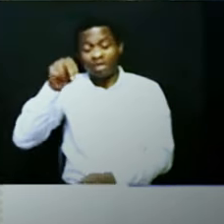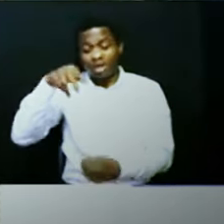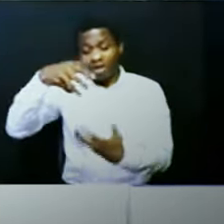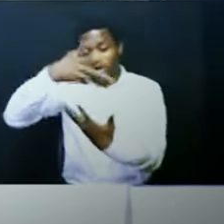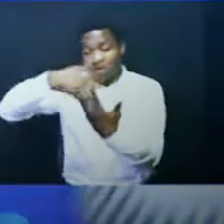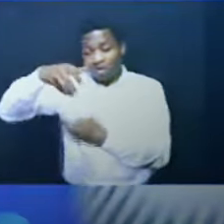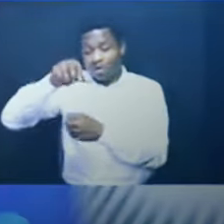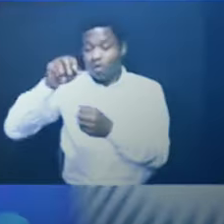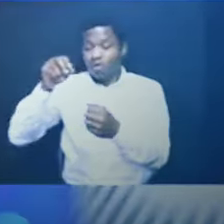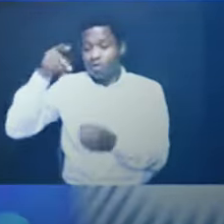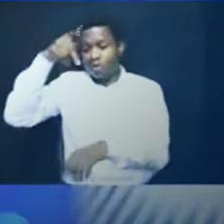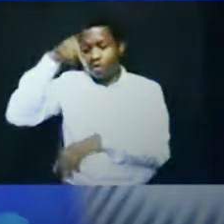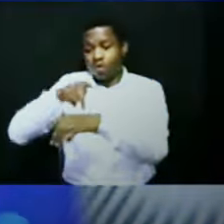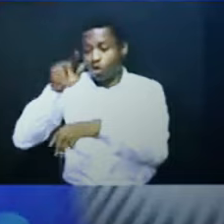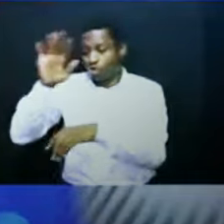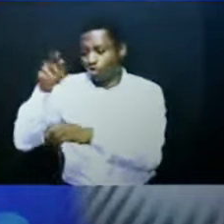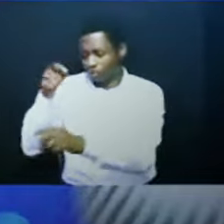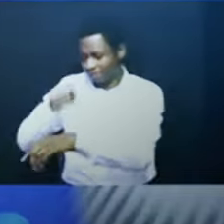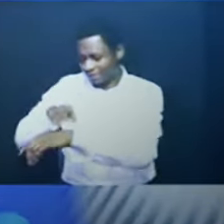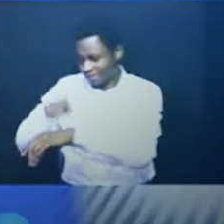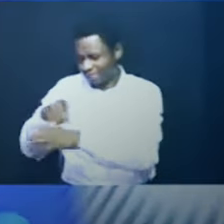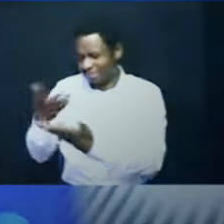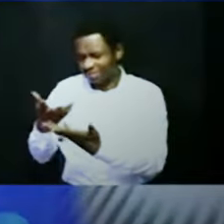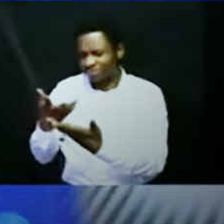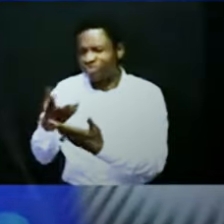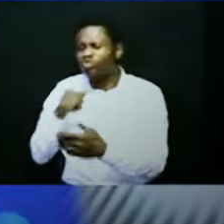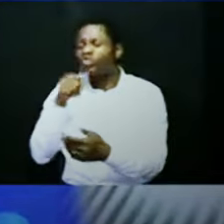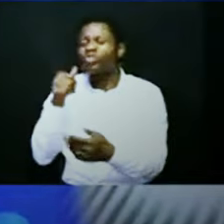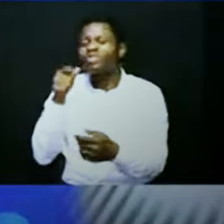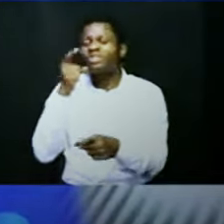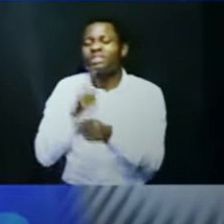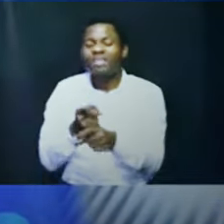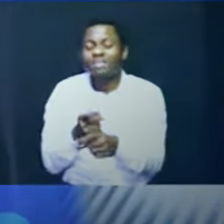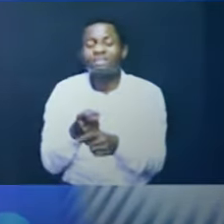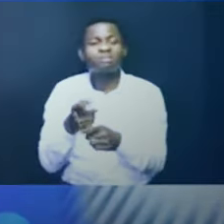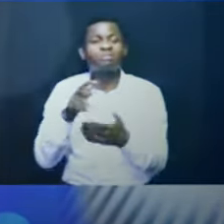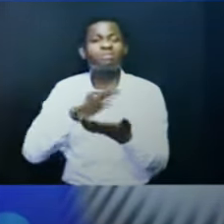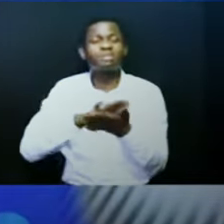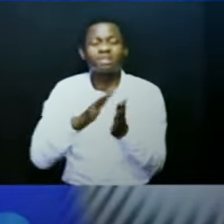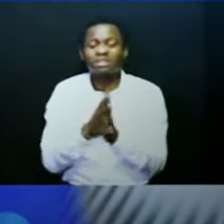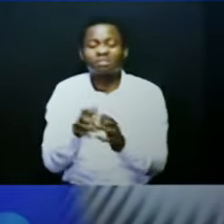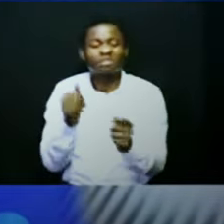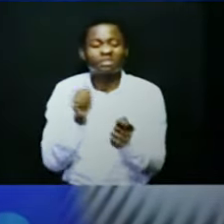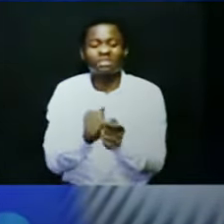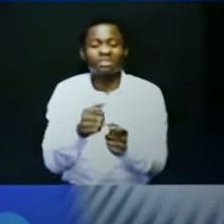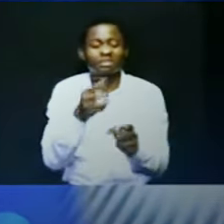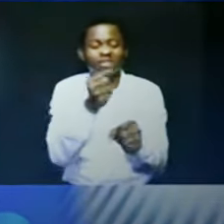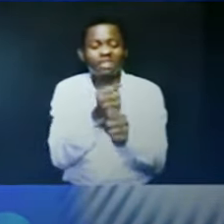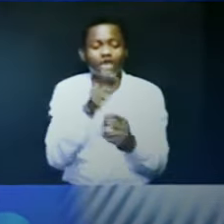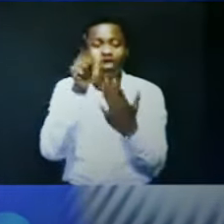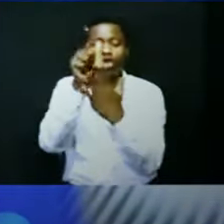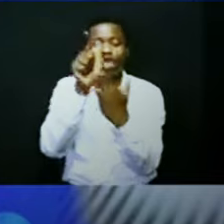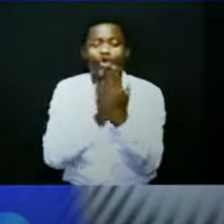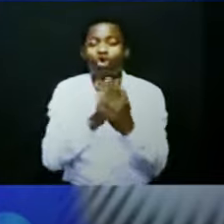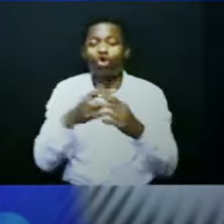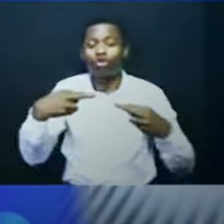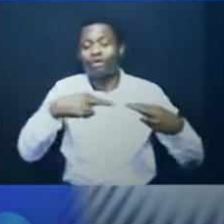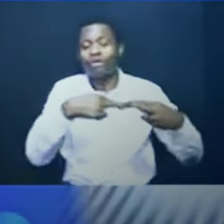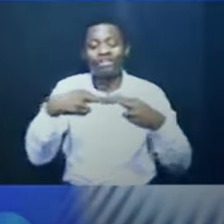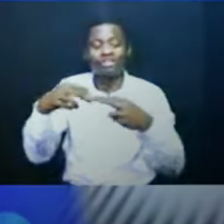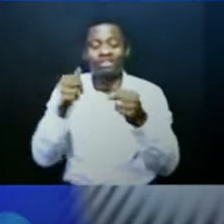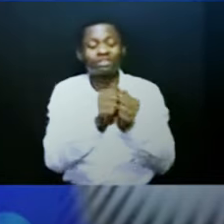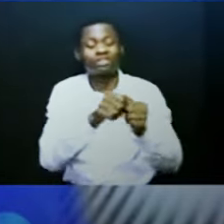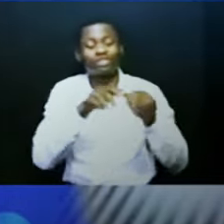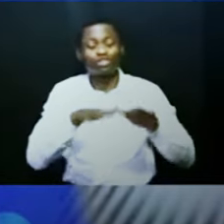was not the act or process of establishing a legal relationship between a child and a